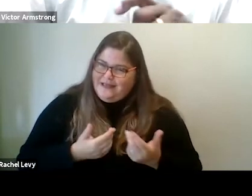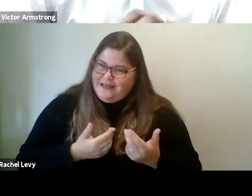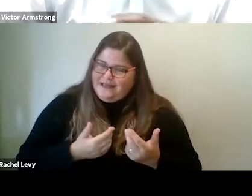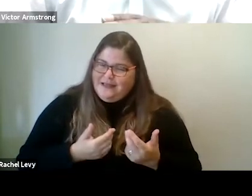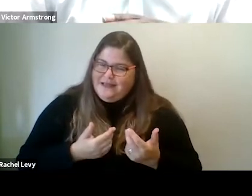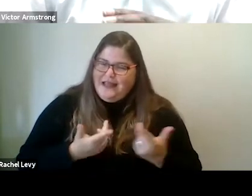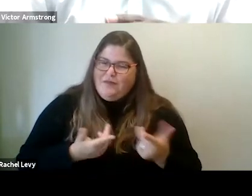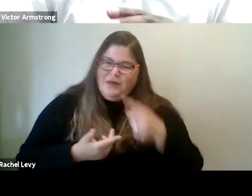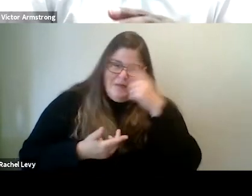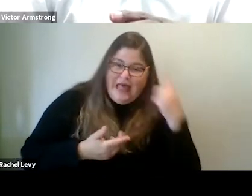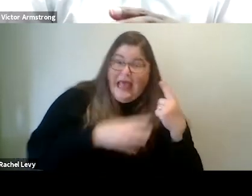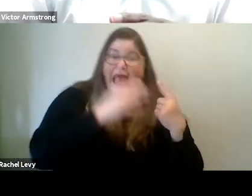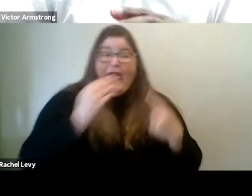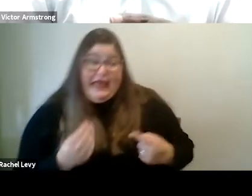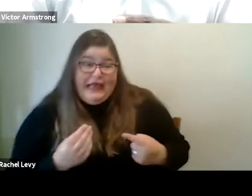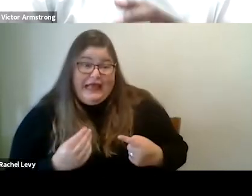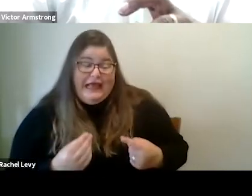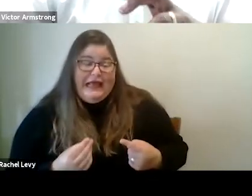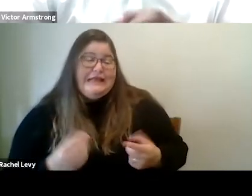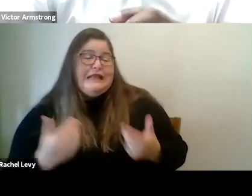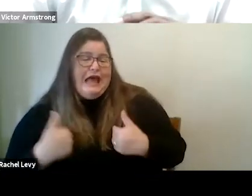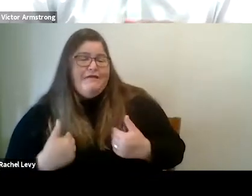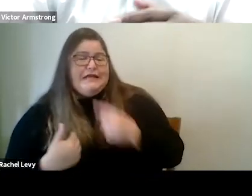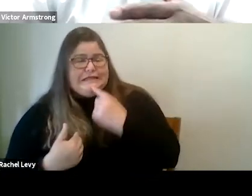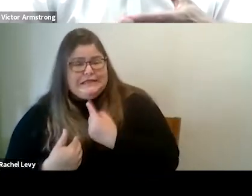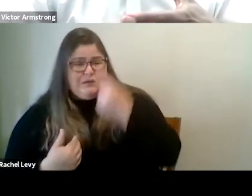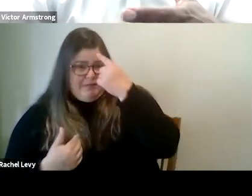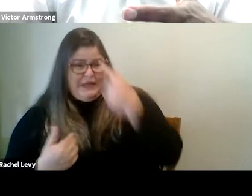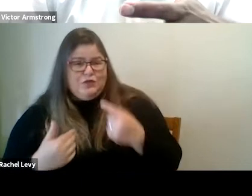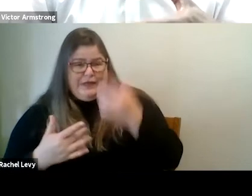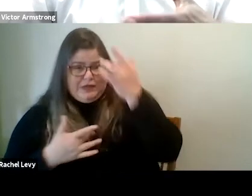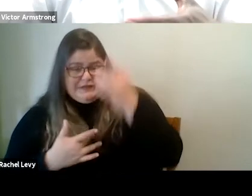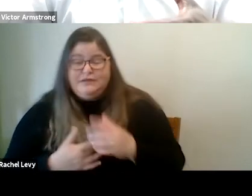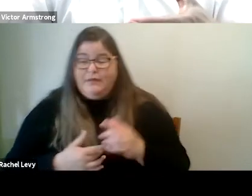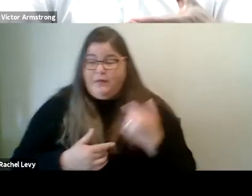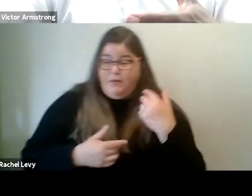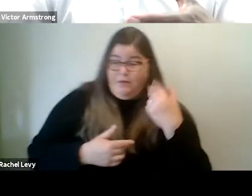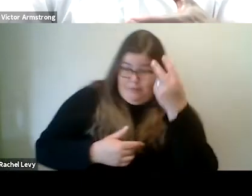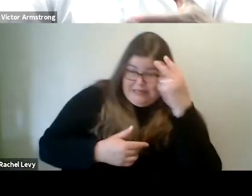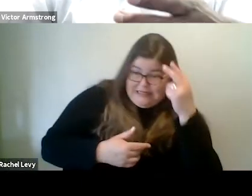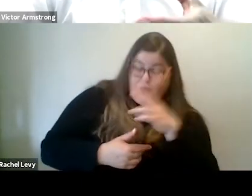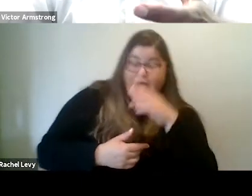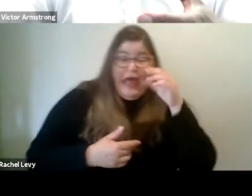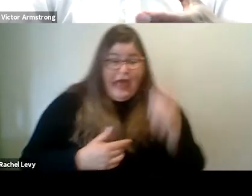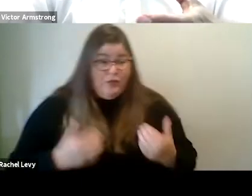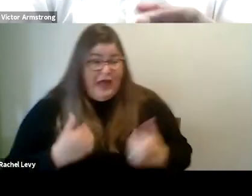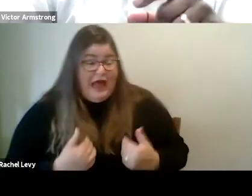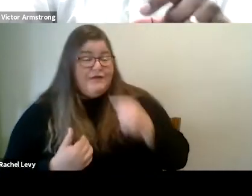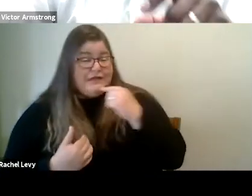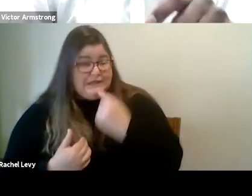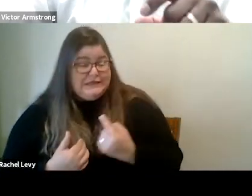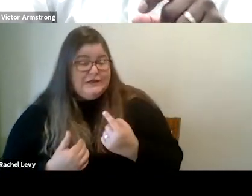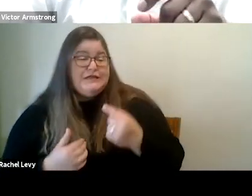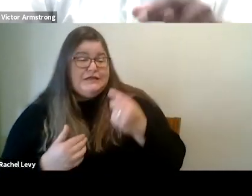being Black and living with a serious mental illness. It's about being Latino and living with intellectual disabilities or traumatic brain injury.